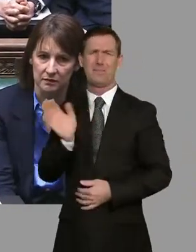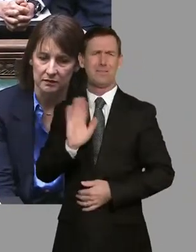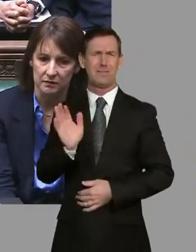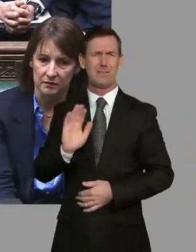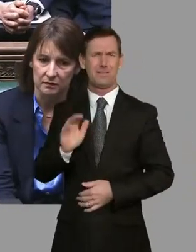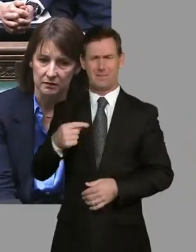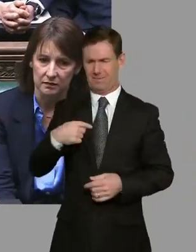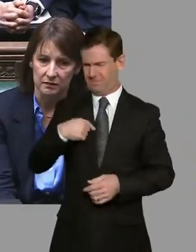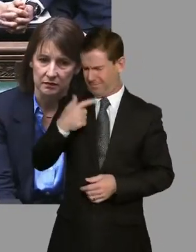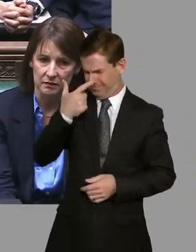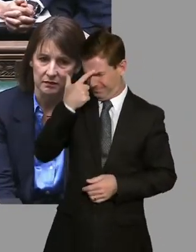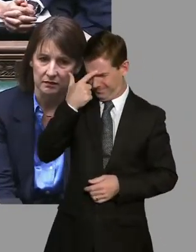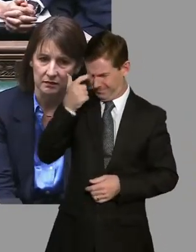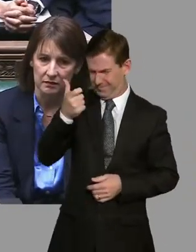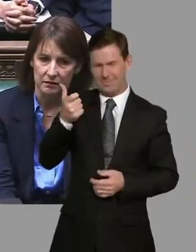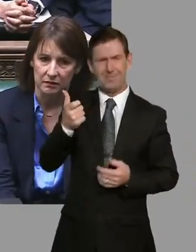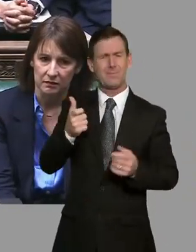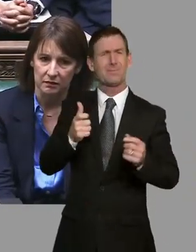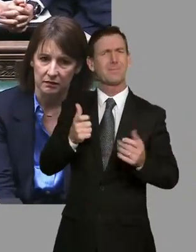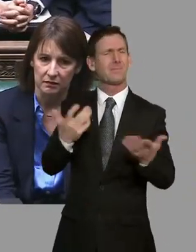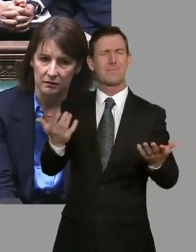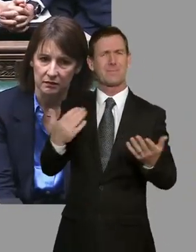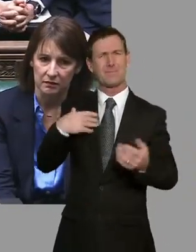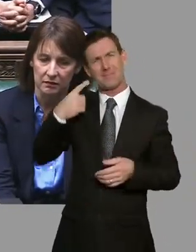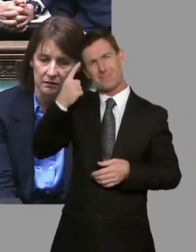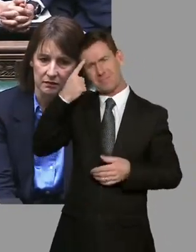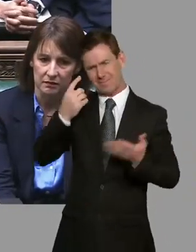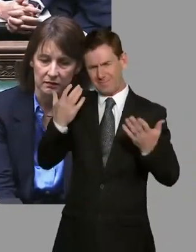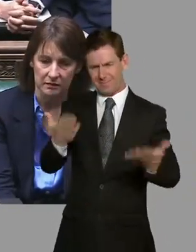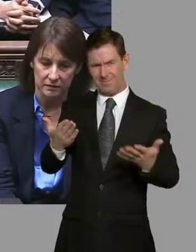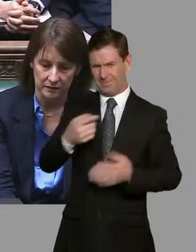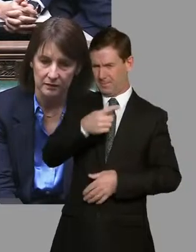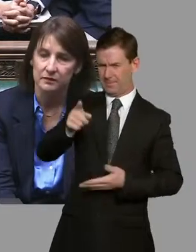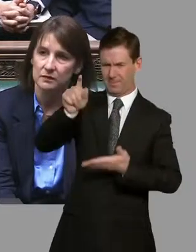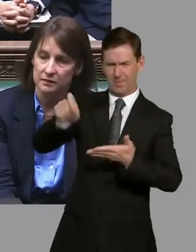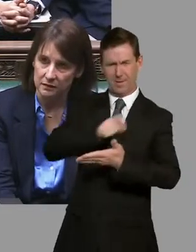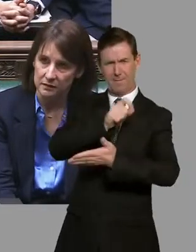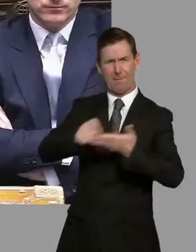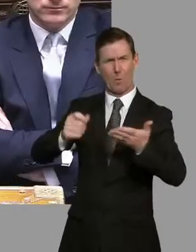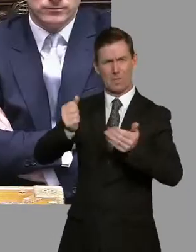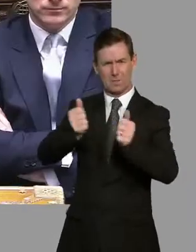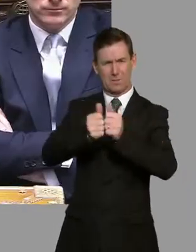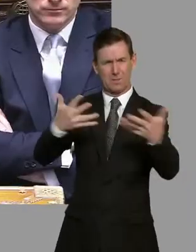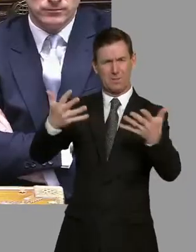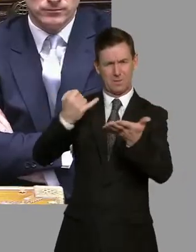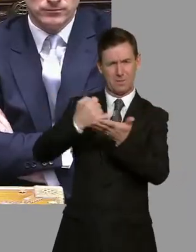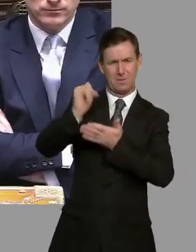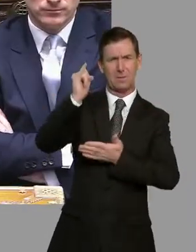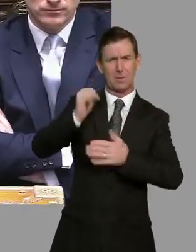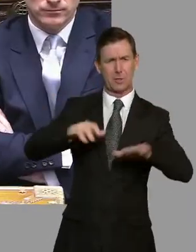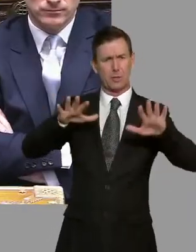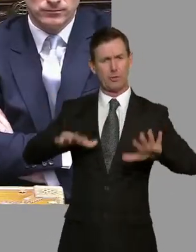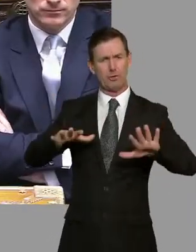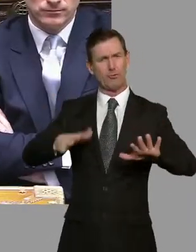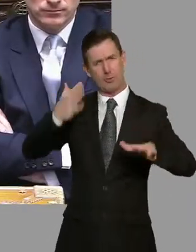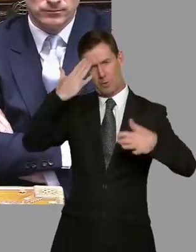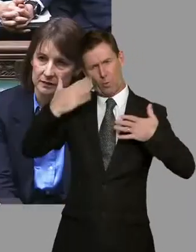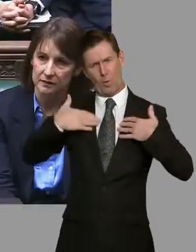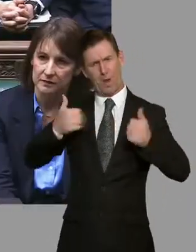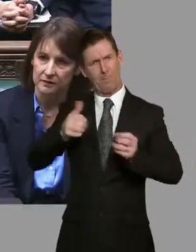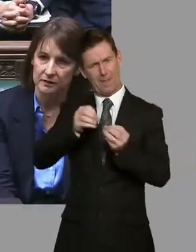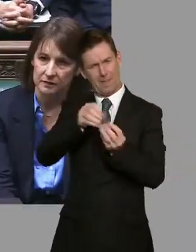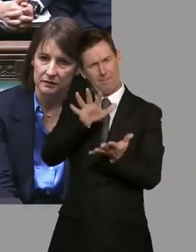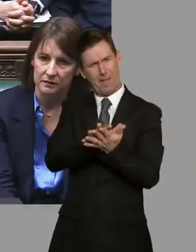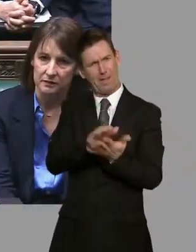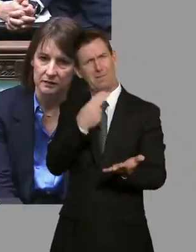anybody today would vote against the Children Wellbeing Bill, which will protect children who are vulnerable today. It will